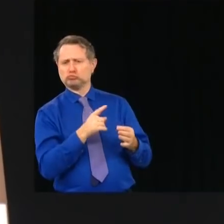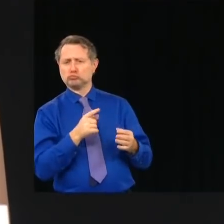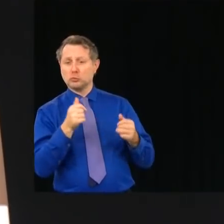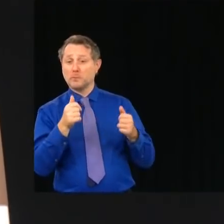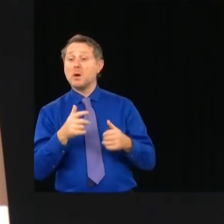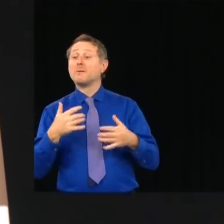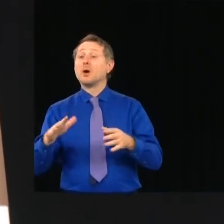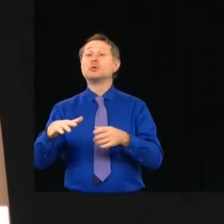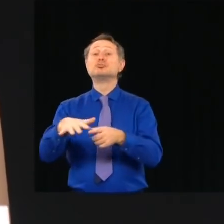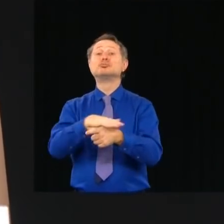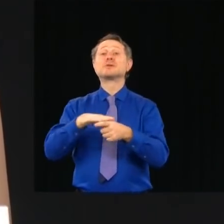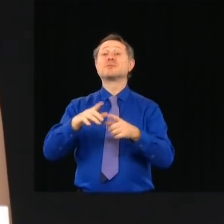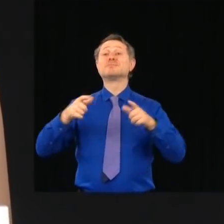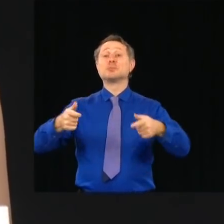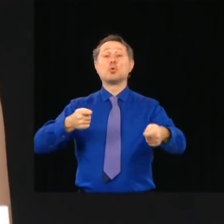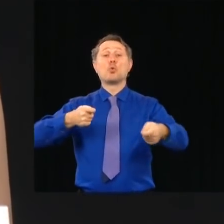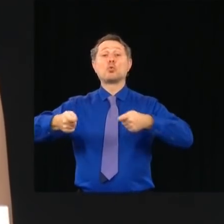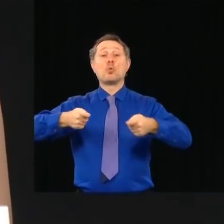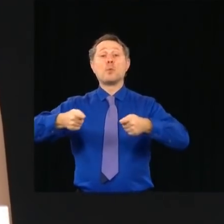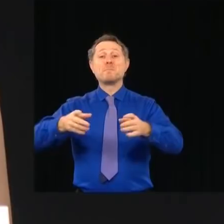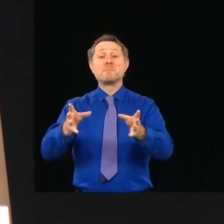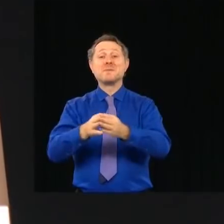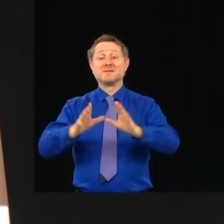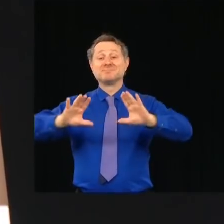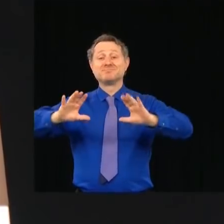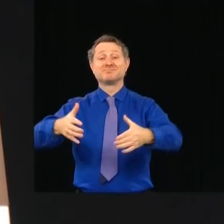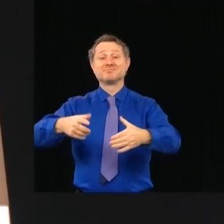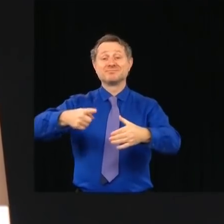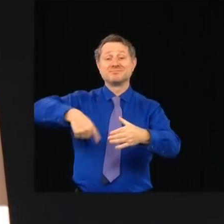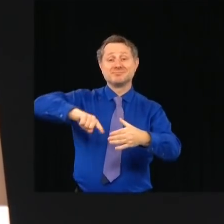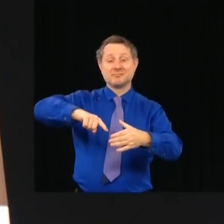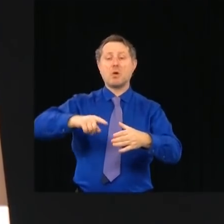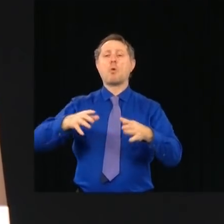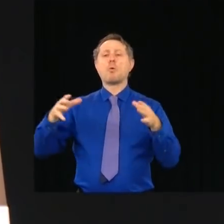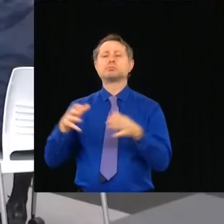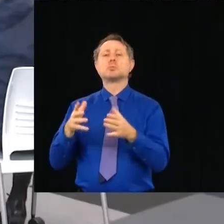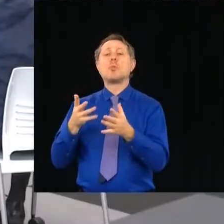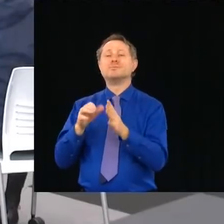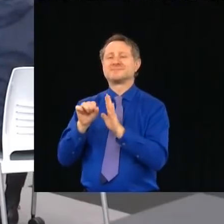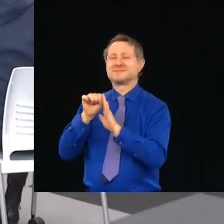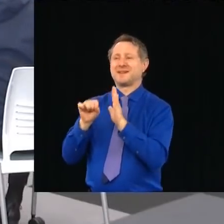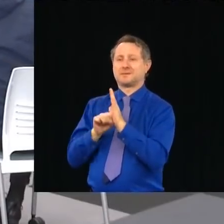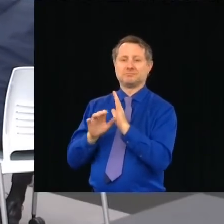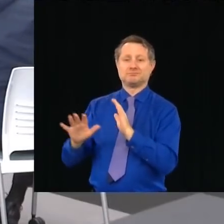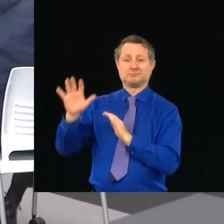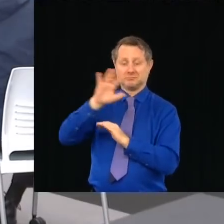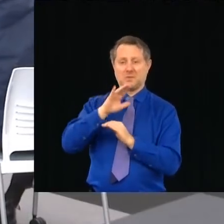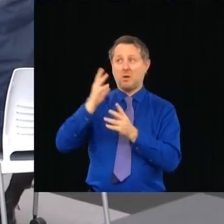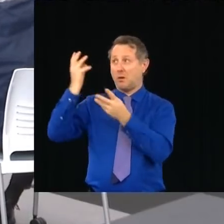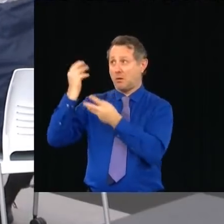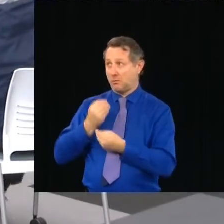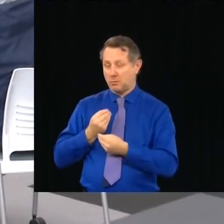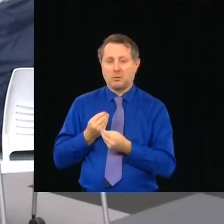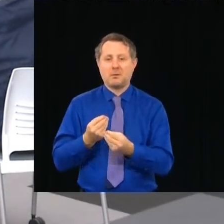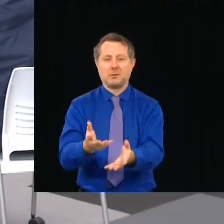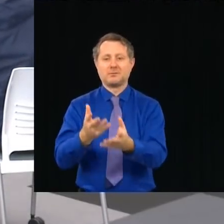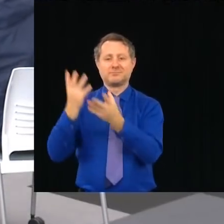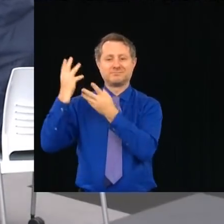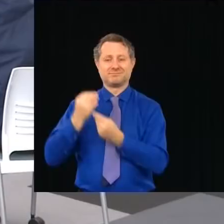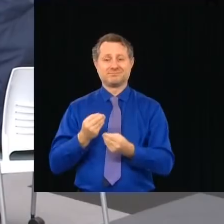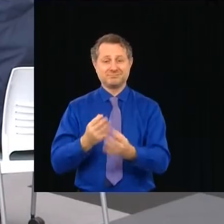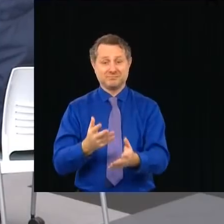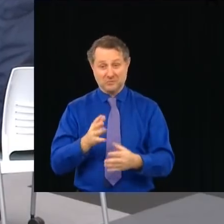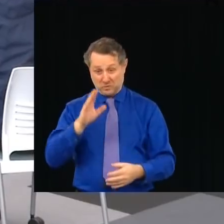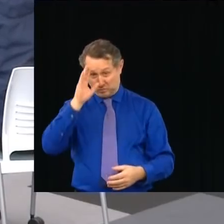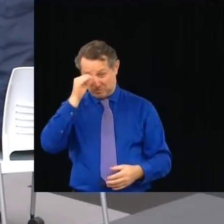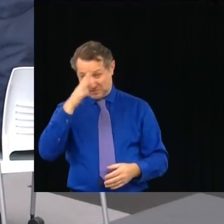state to be able to answer questions of all the local leaders that will then get passed down to the businesses. Is there a backside to the process? Does the state or a local control group have